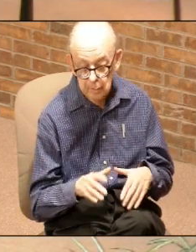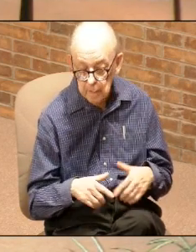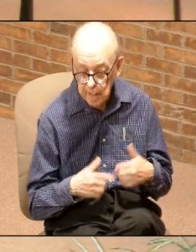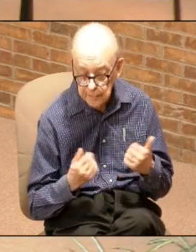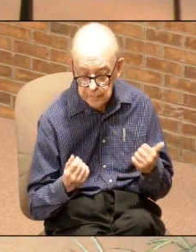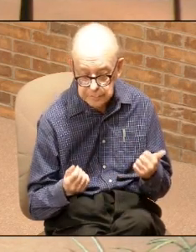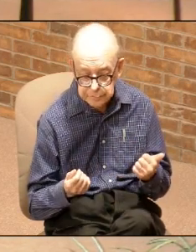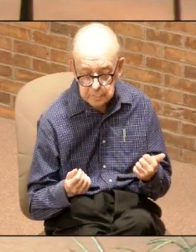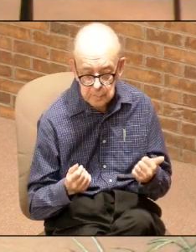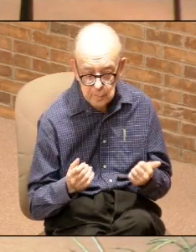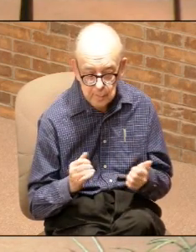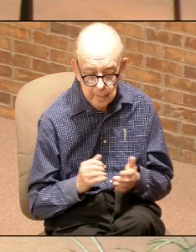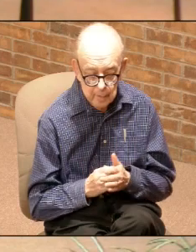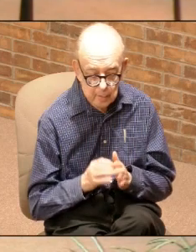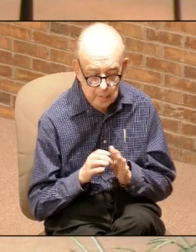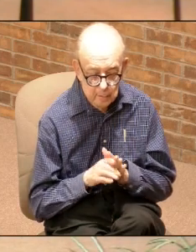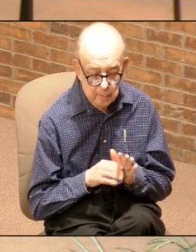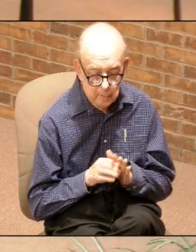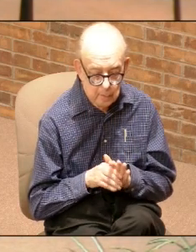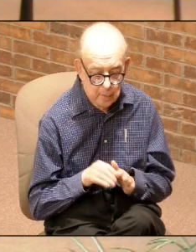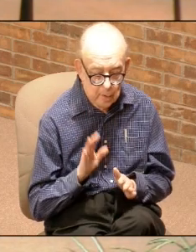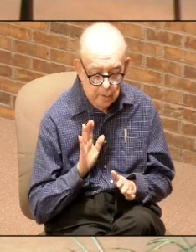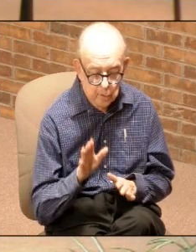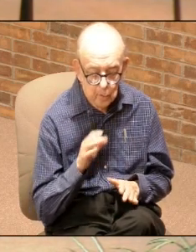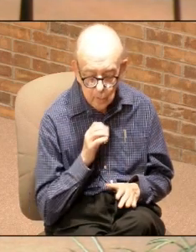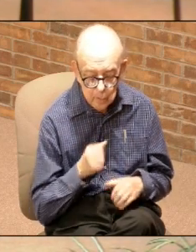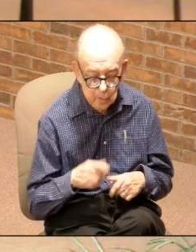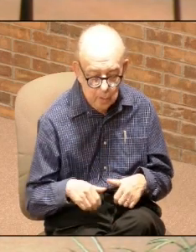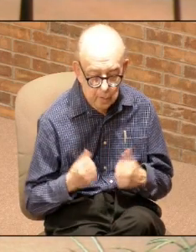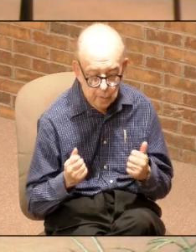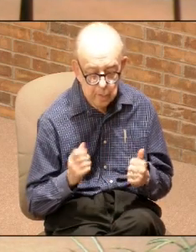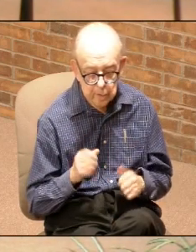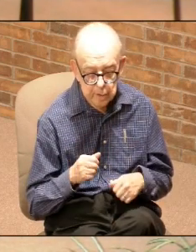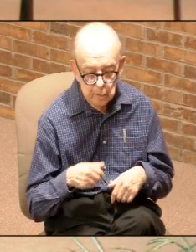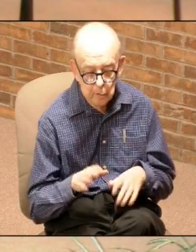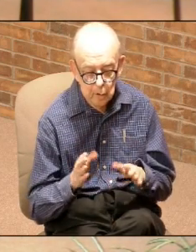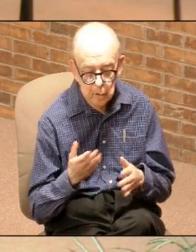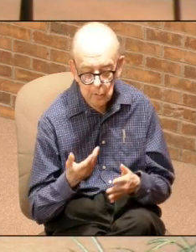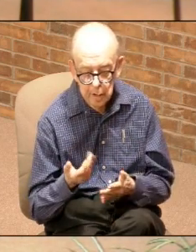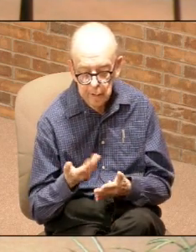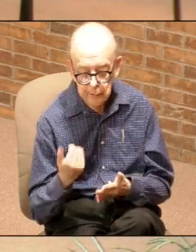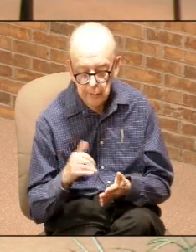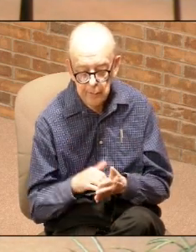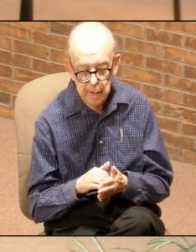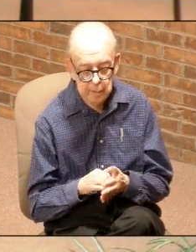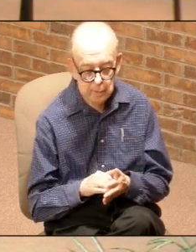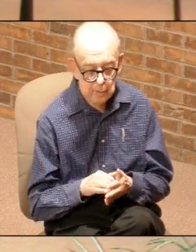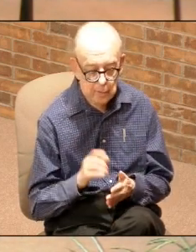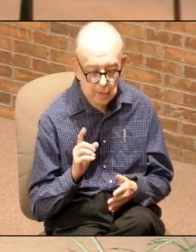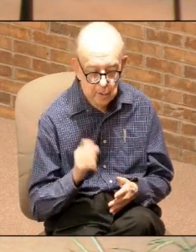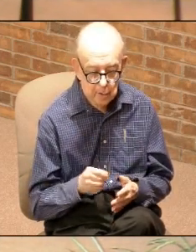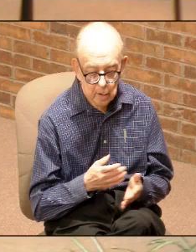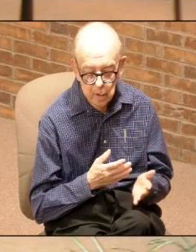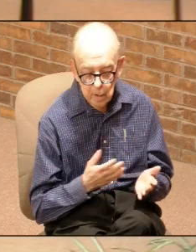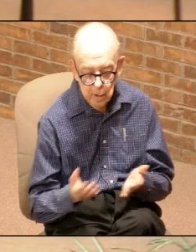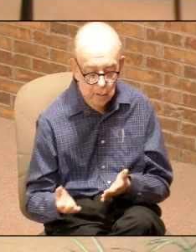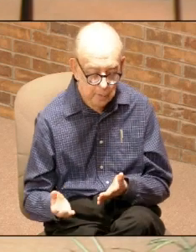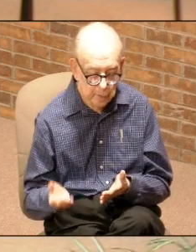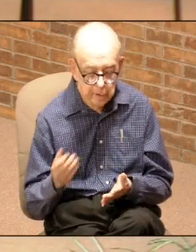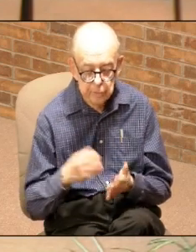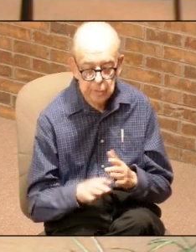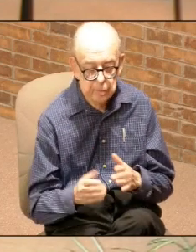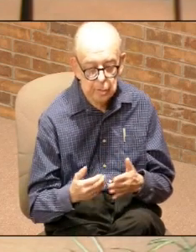life that characterizes your old life you need to walk away from. You don't need to bring them